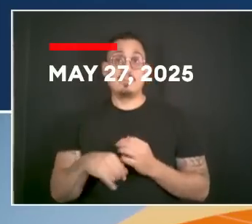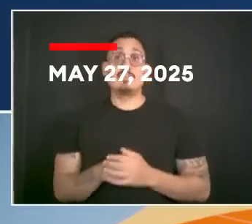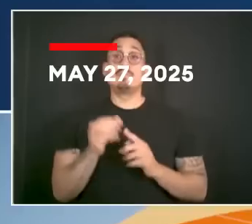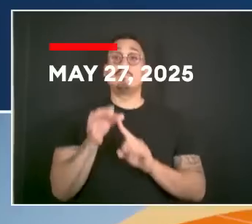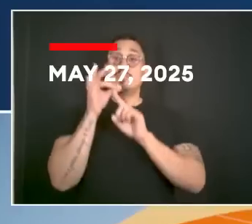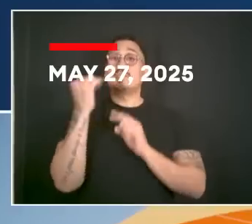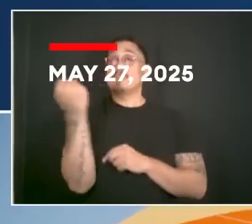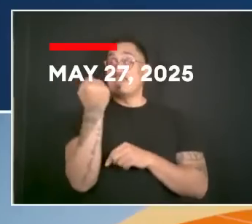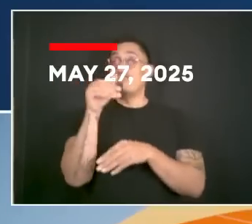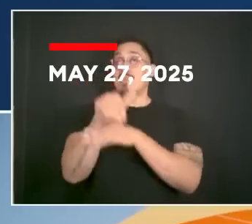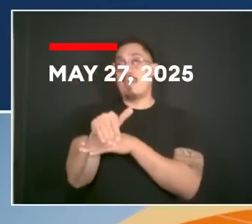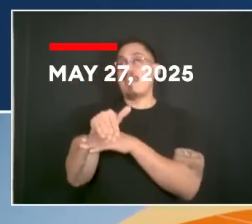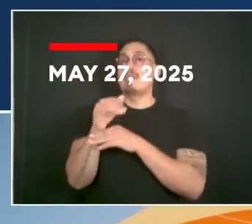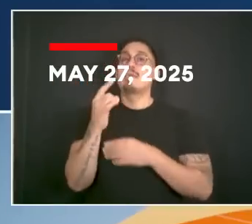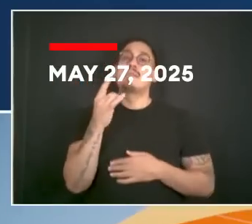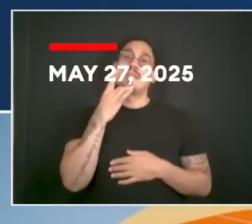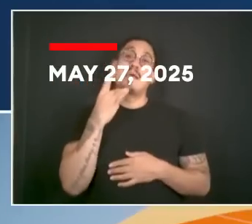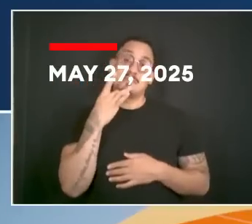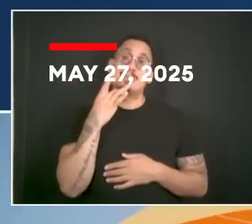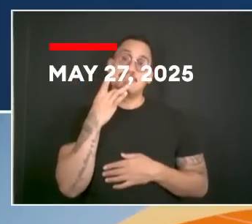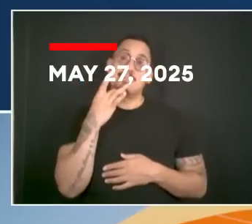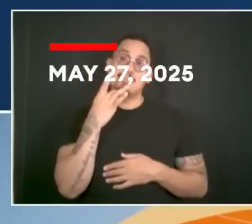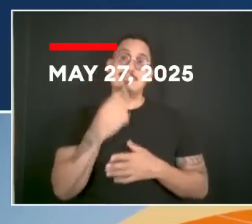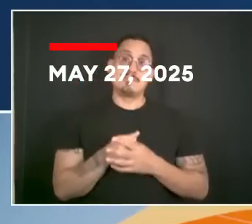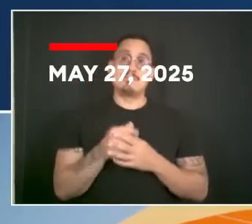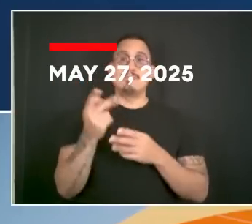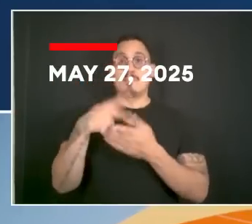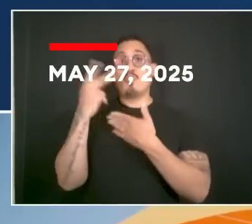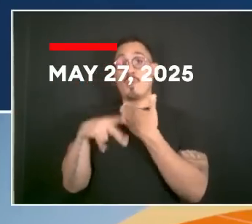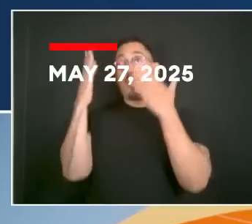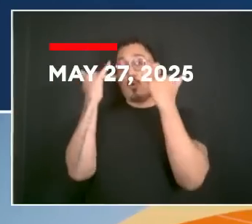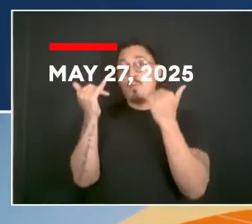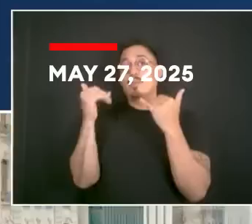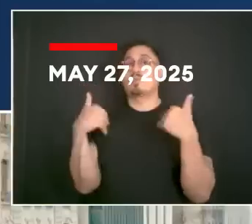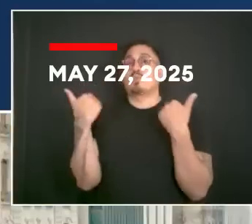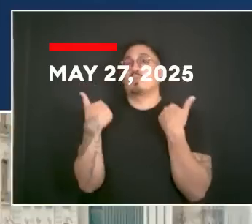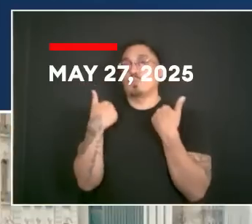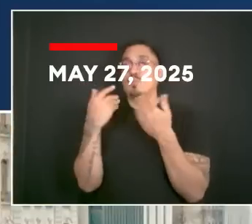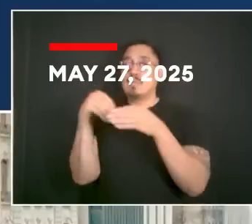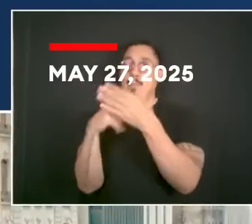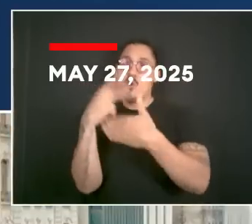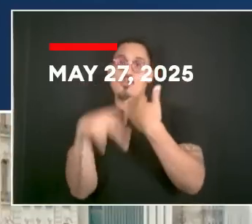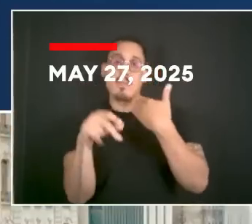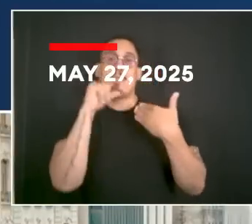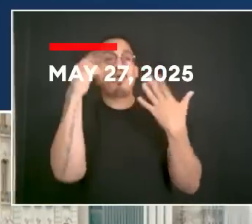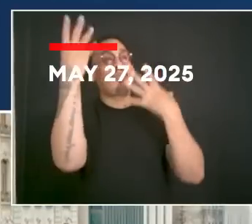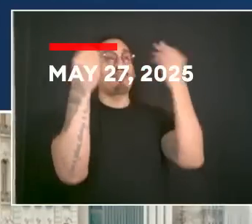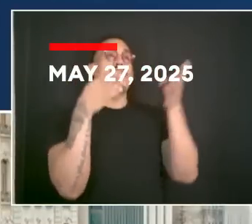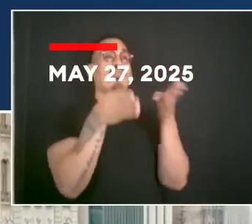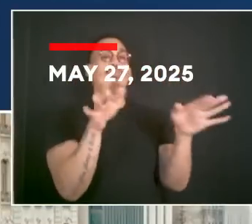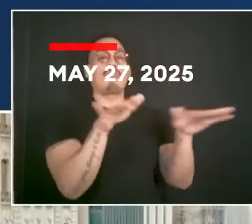more to keep our young people off the streets. Lastly, future of Fifth Avenue. Really excited about this project. $400